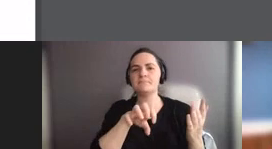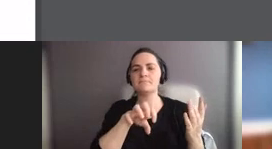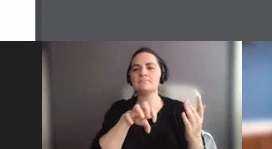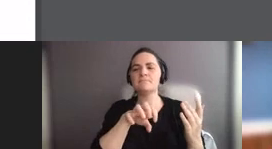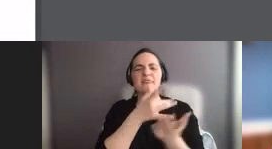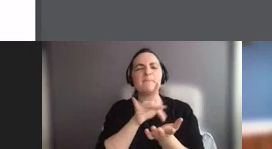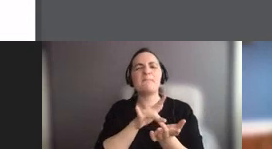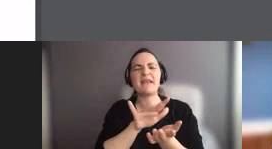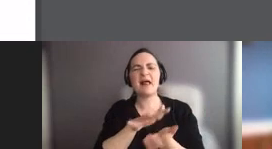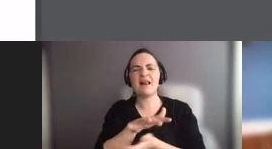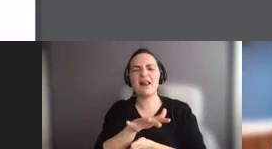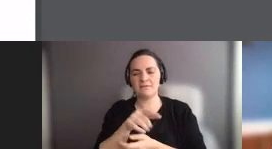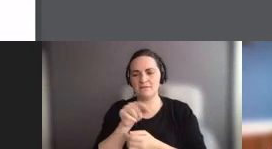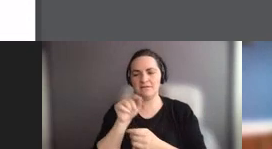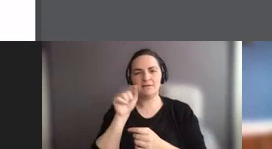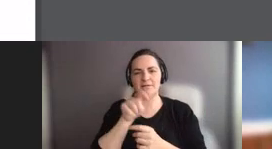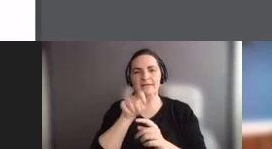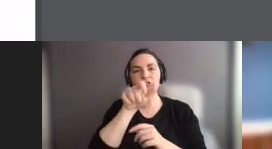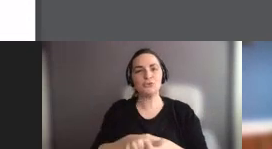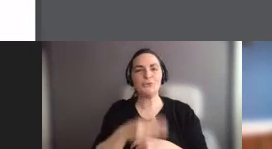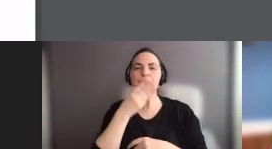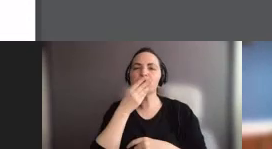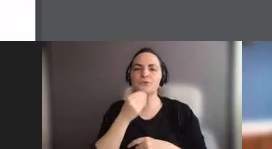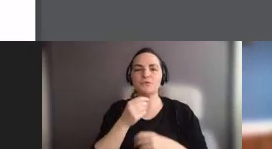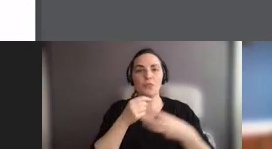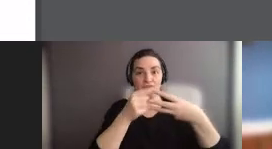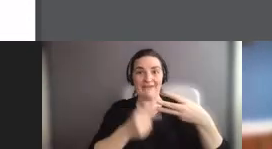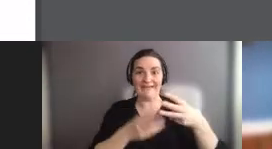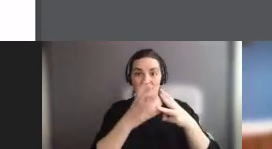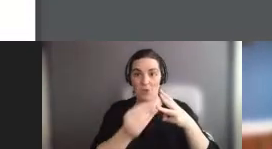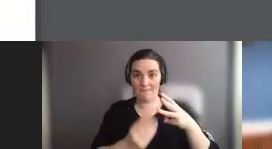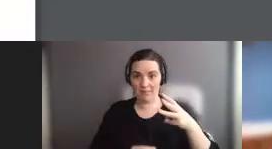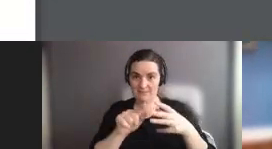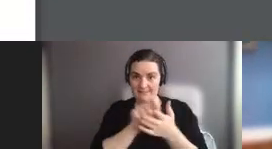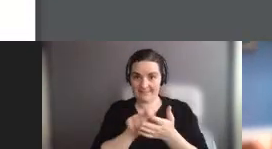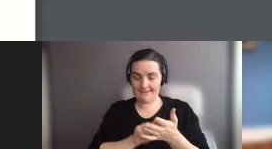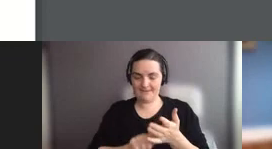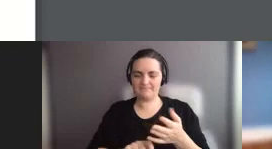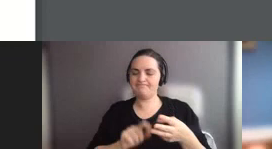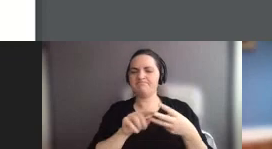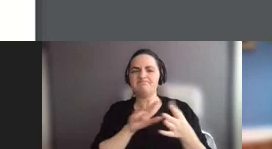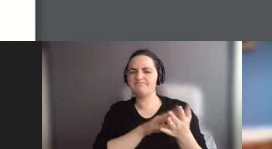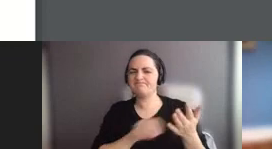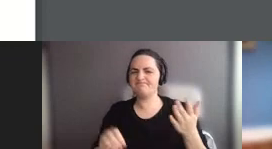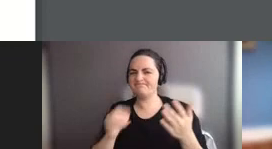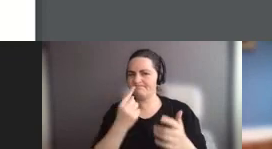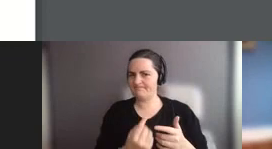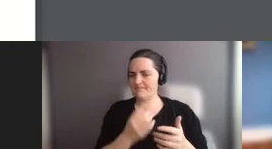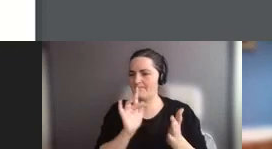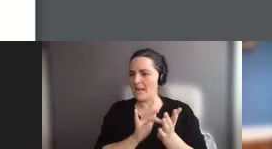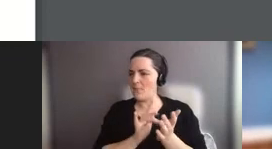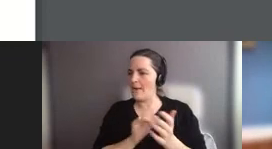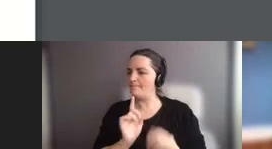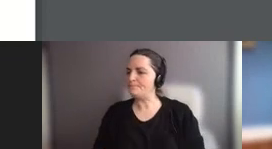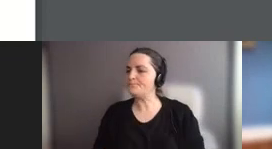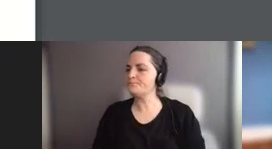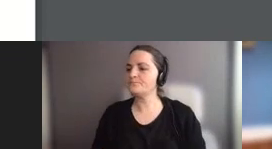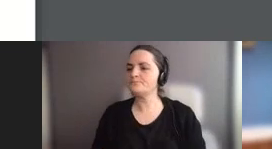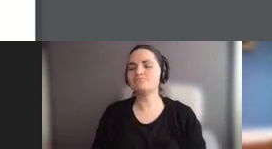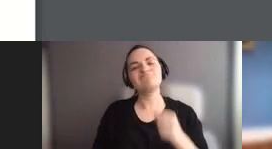examples. So yeah, I suppose coming up to the middle of their assignment. And just to give you an idea about how you're going to be laying this